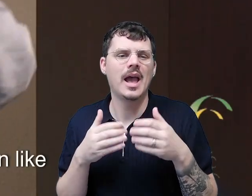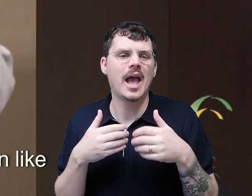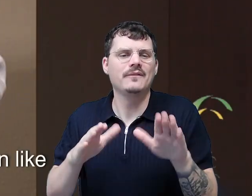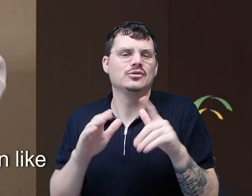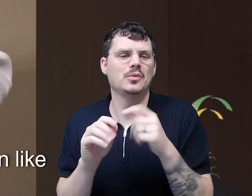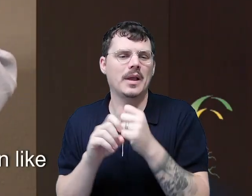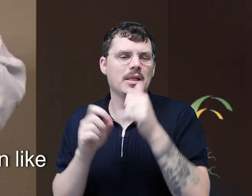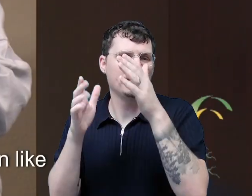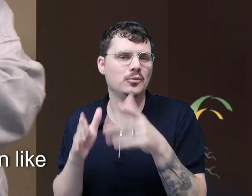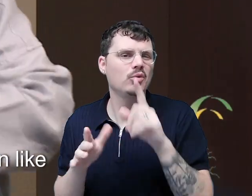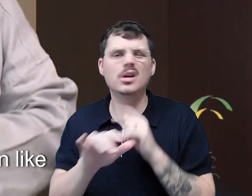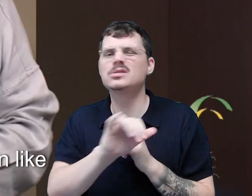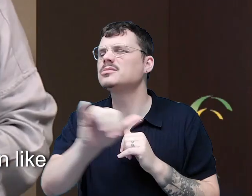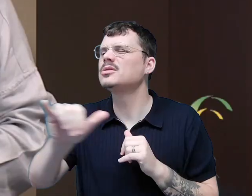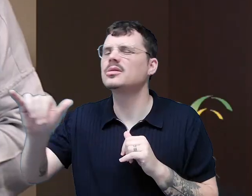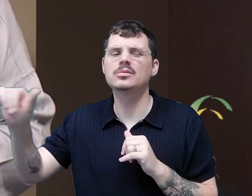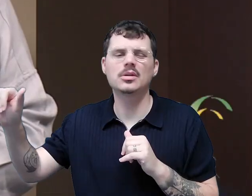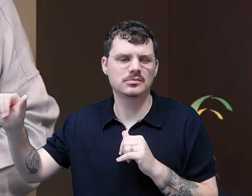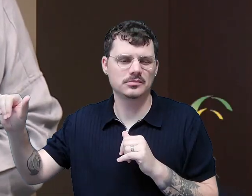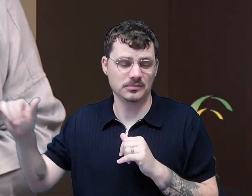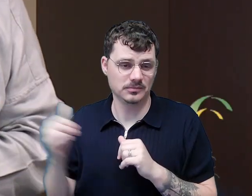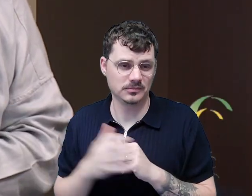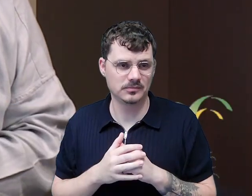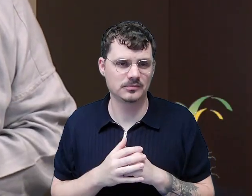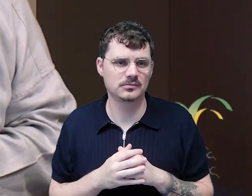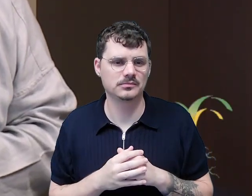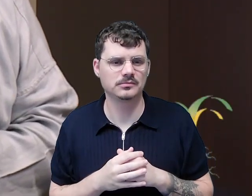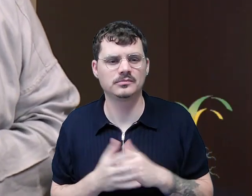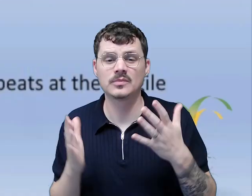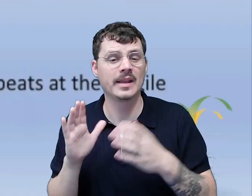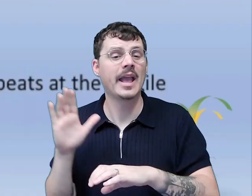efforts to try and make the person like other people.